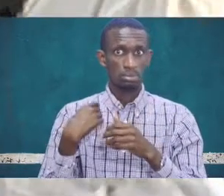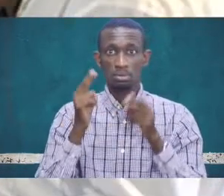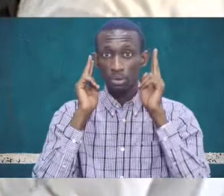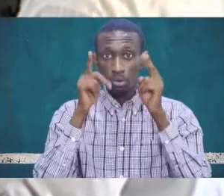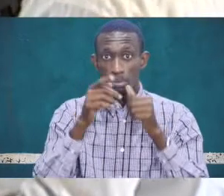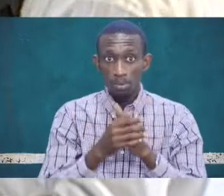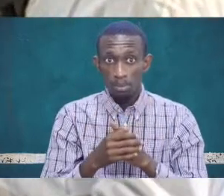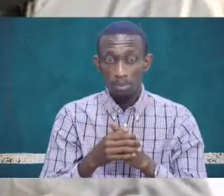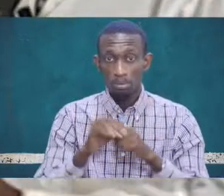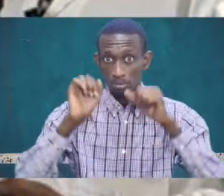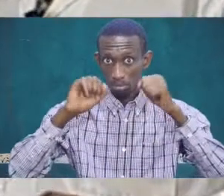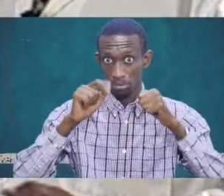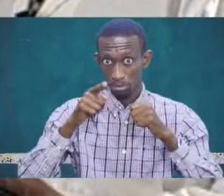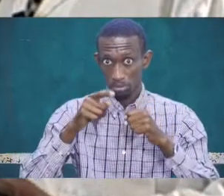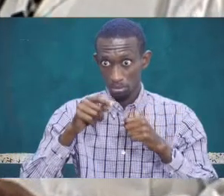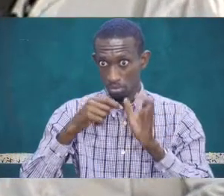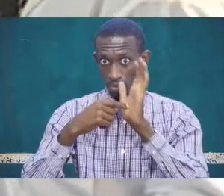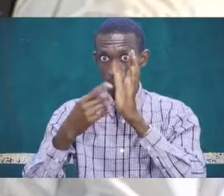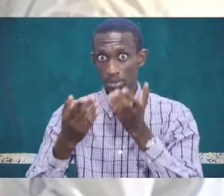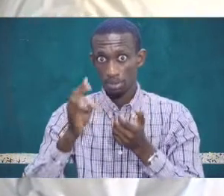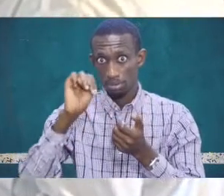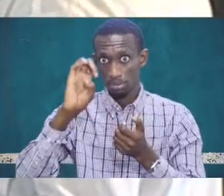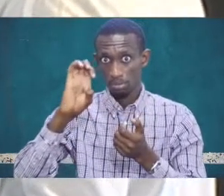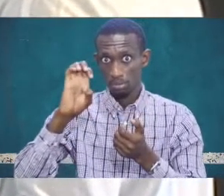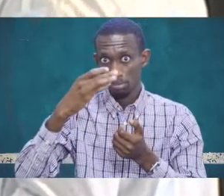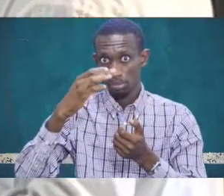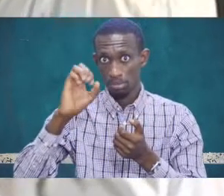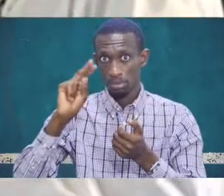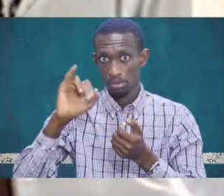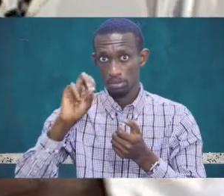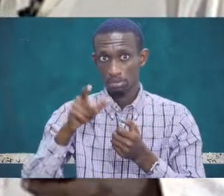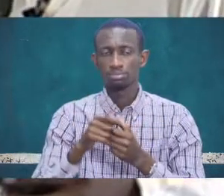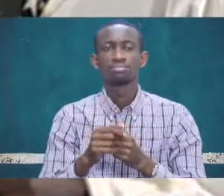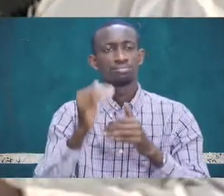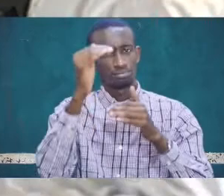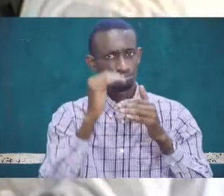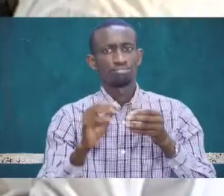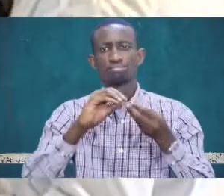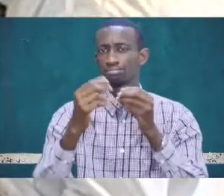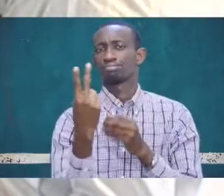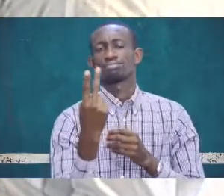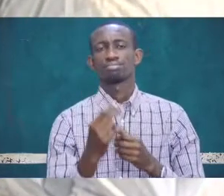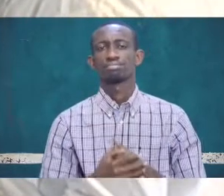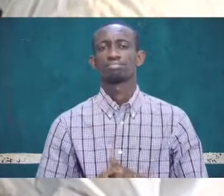able also to state the mechanism. Number 2,